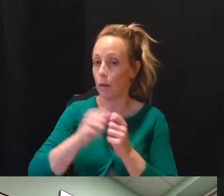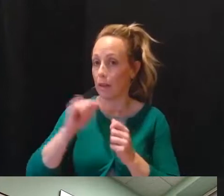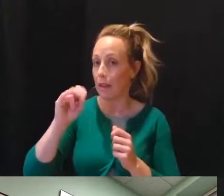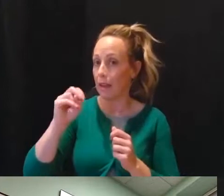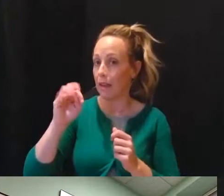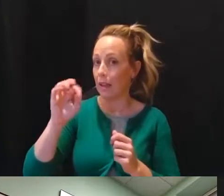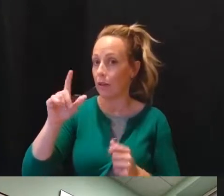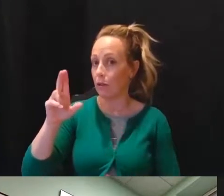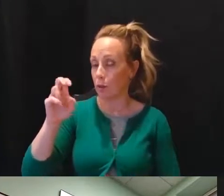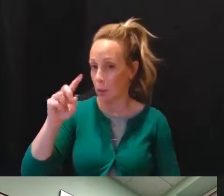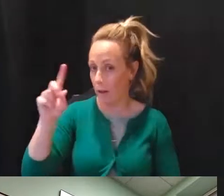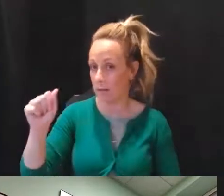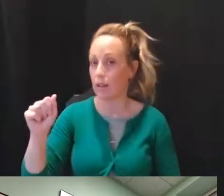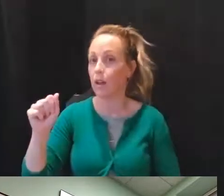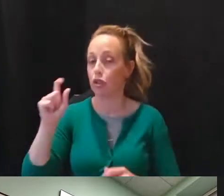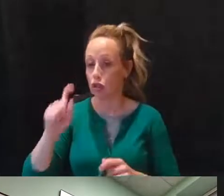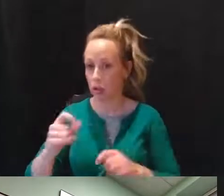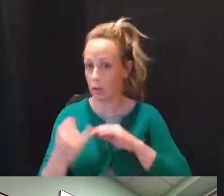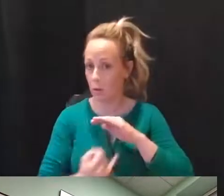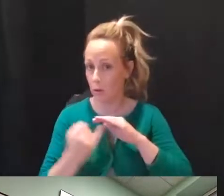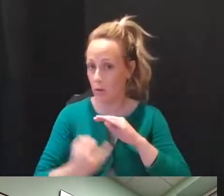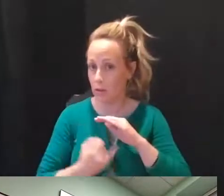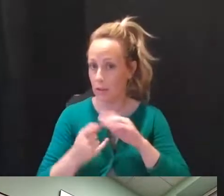to when testing positive for COVID-19?